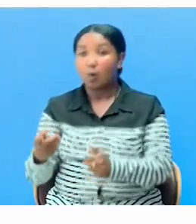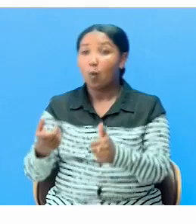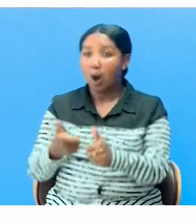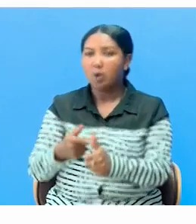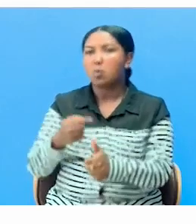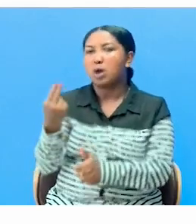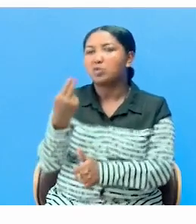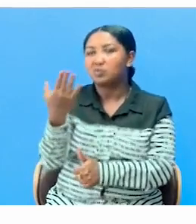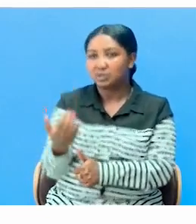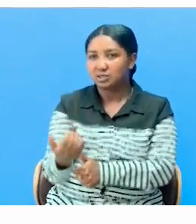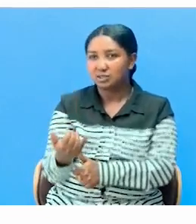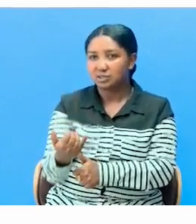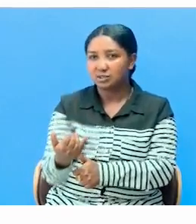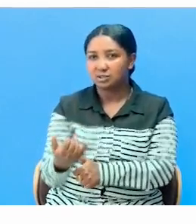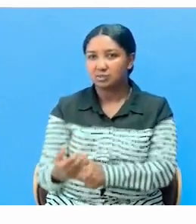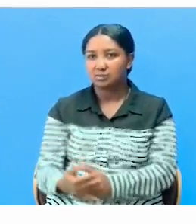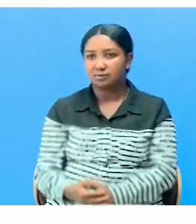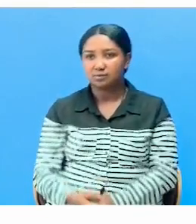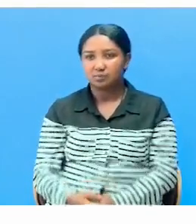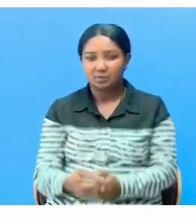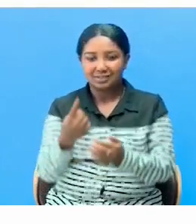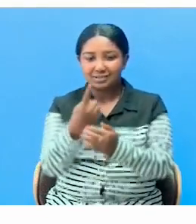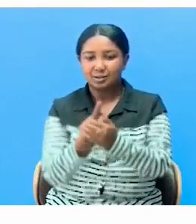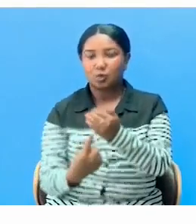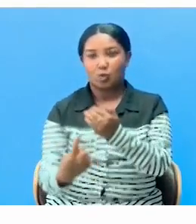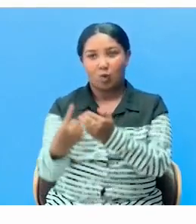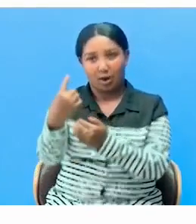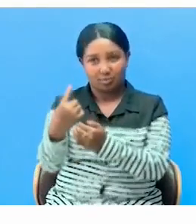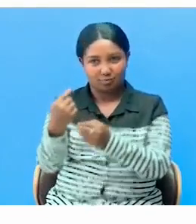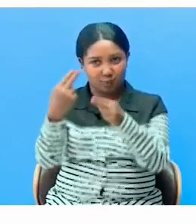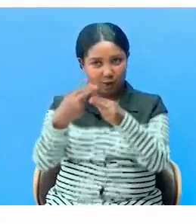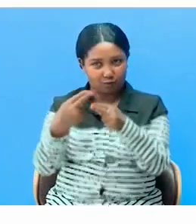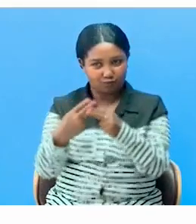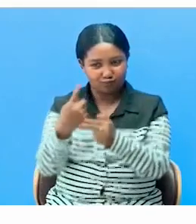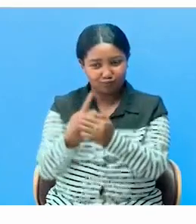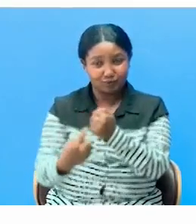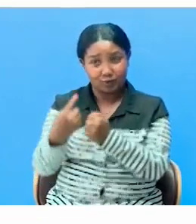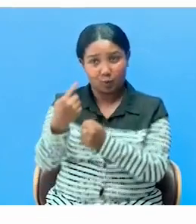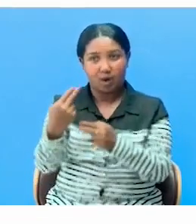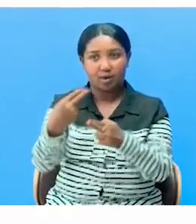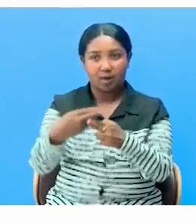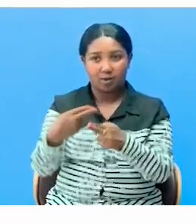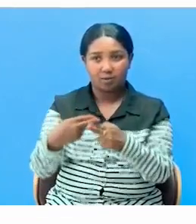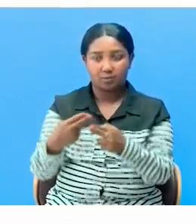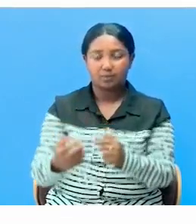one with singular noun. With singular